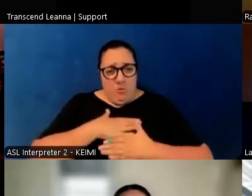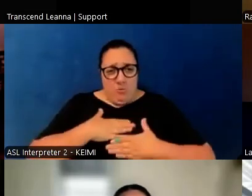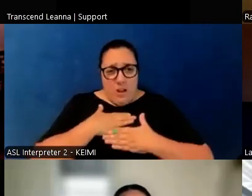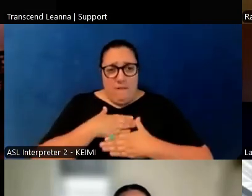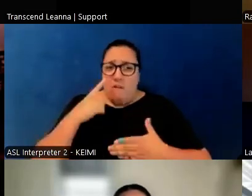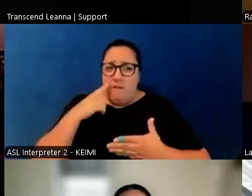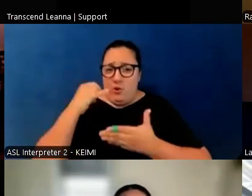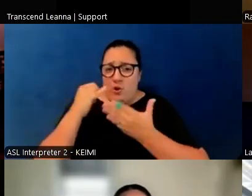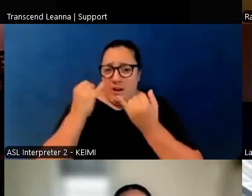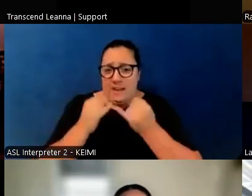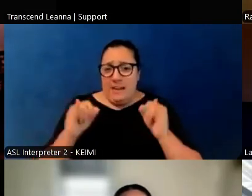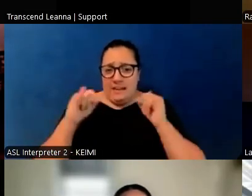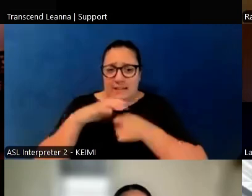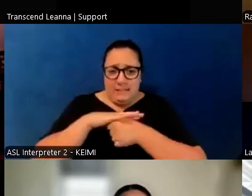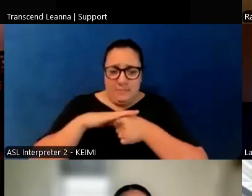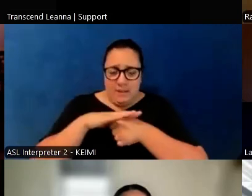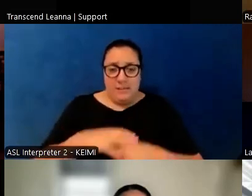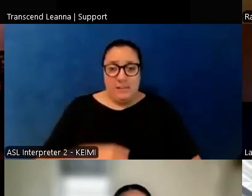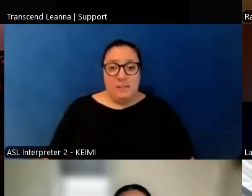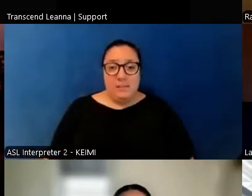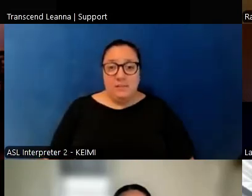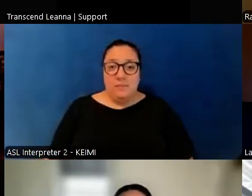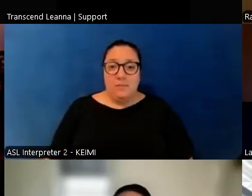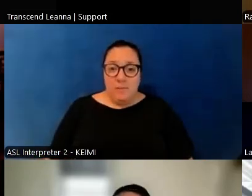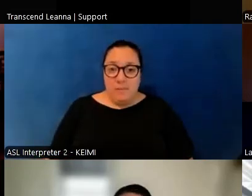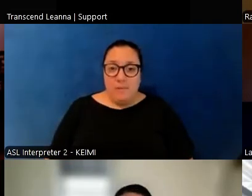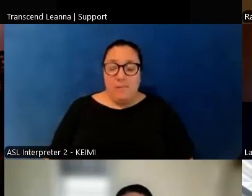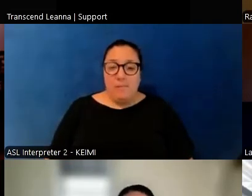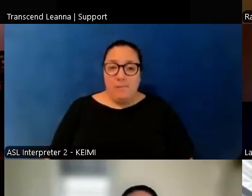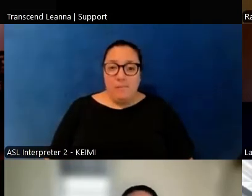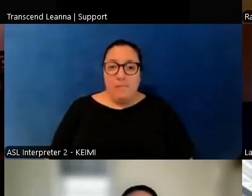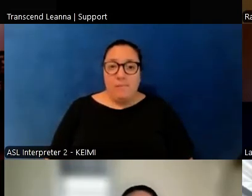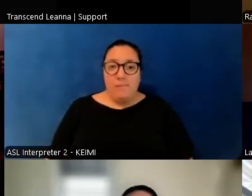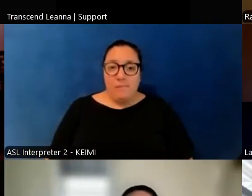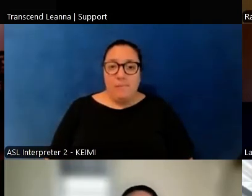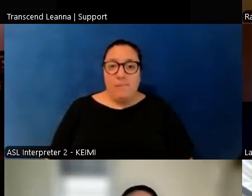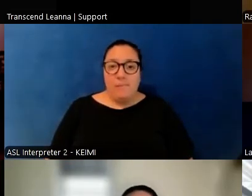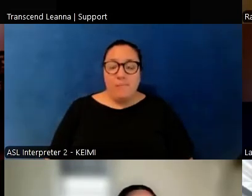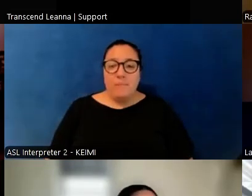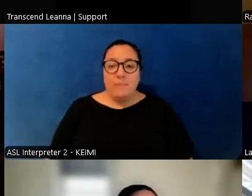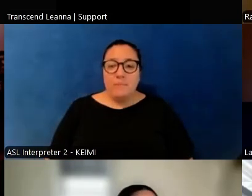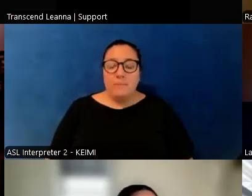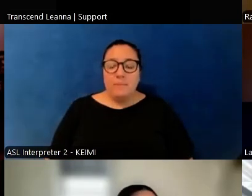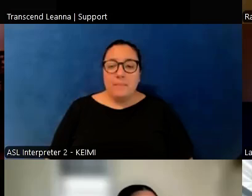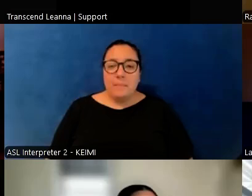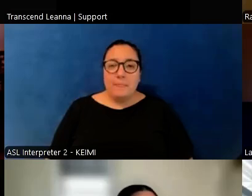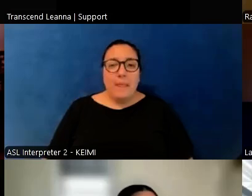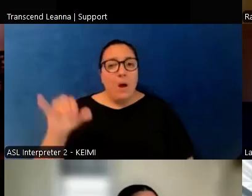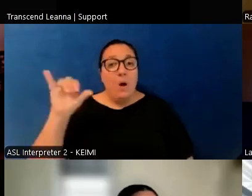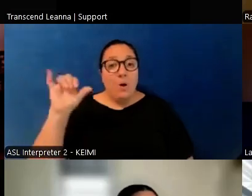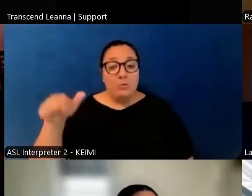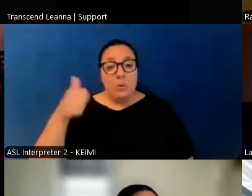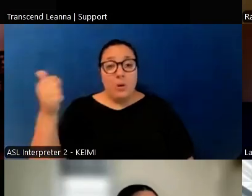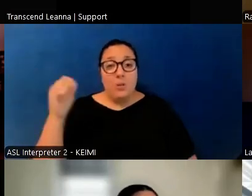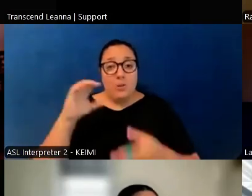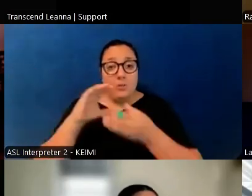for that very reason, and the Episcopal Actors Guild. But also someone else used the